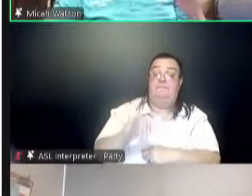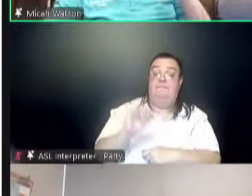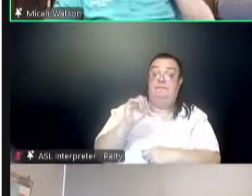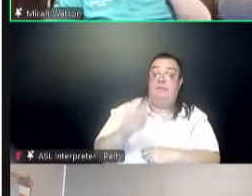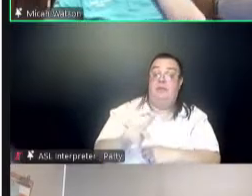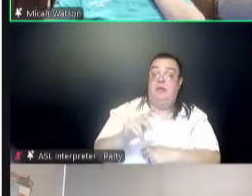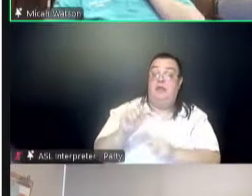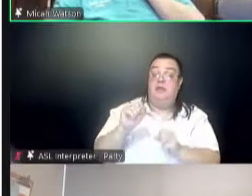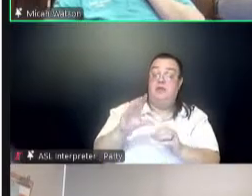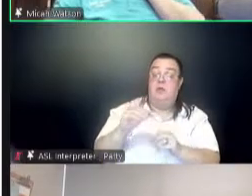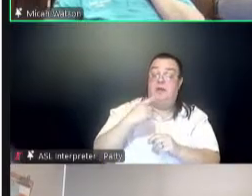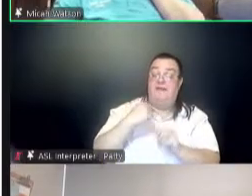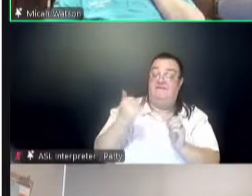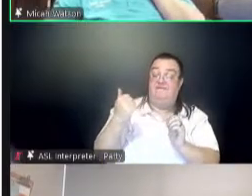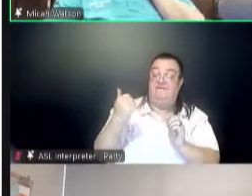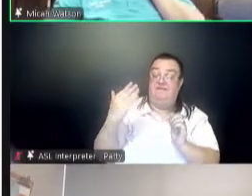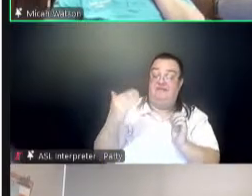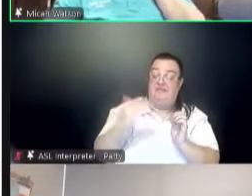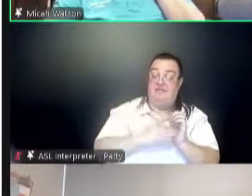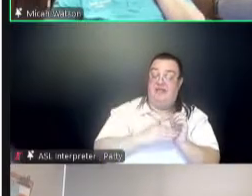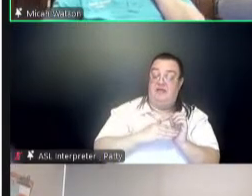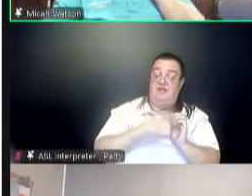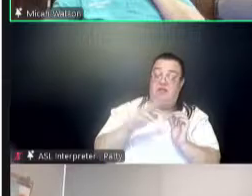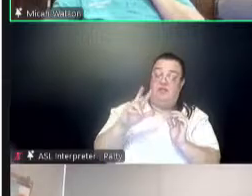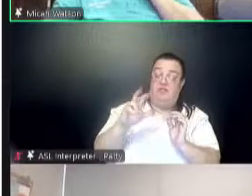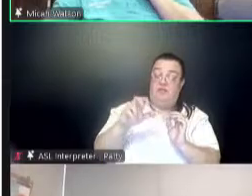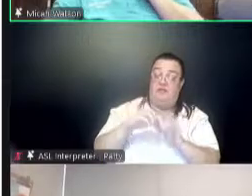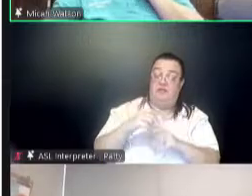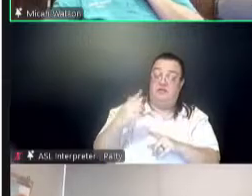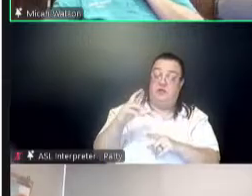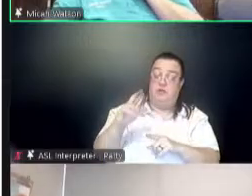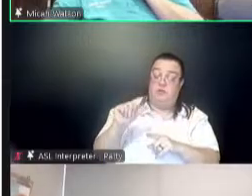So there's 15,300 in grants.